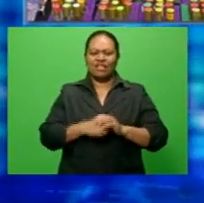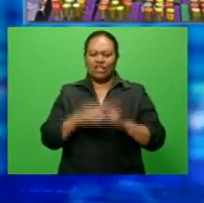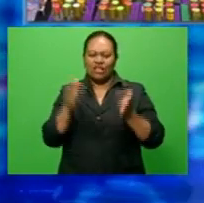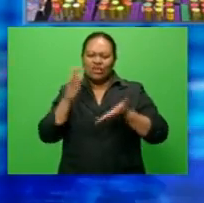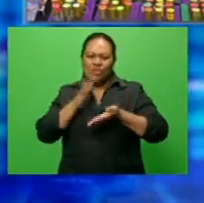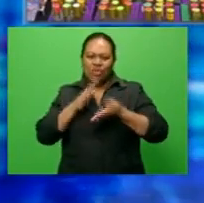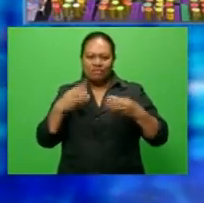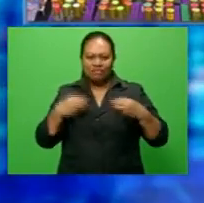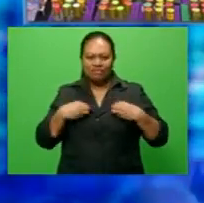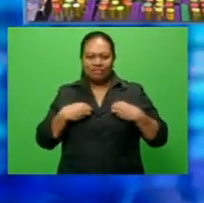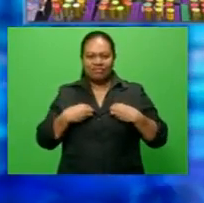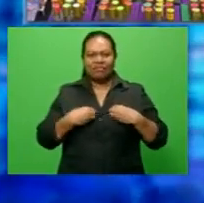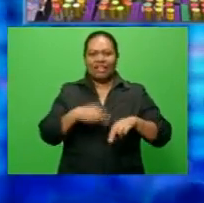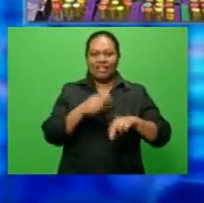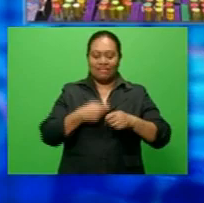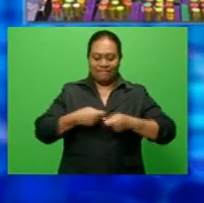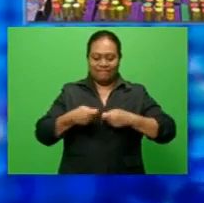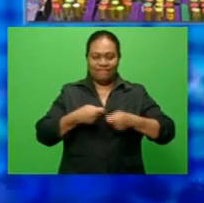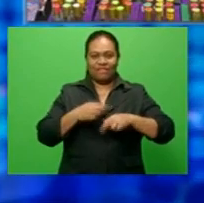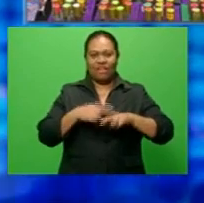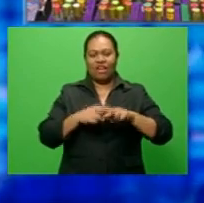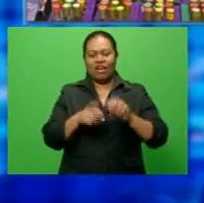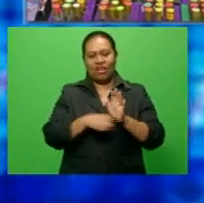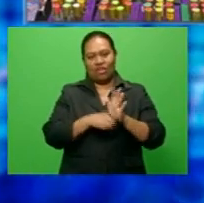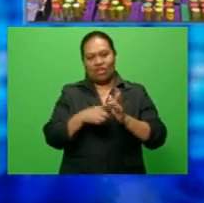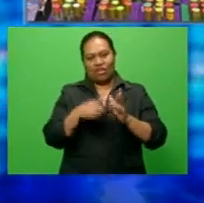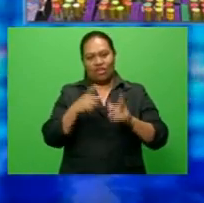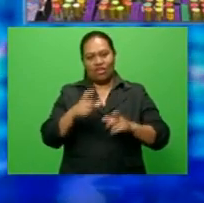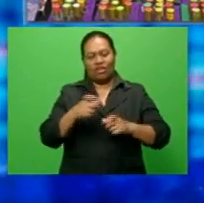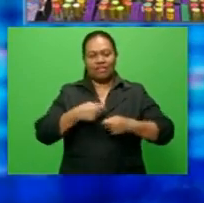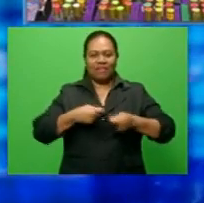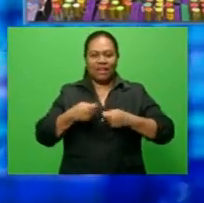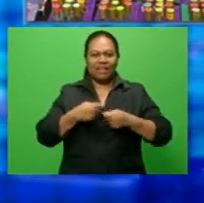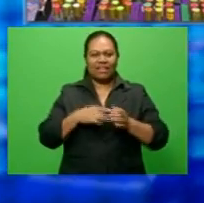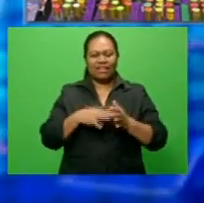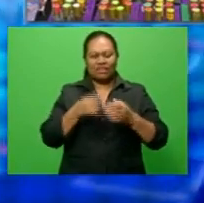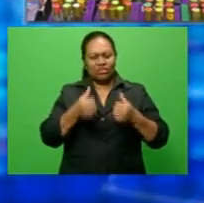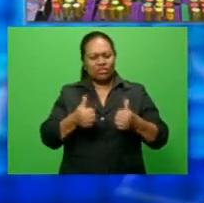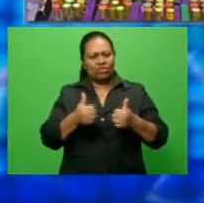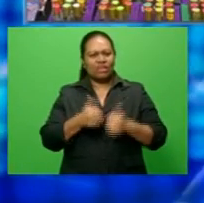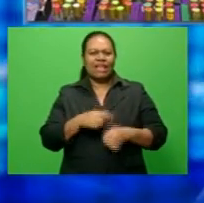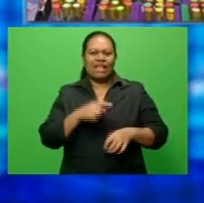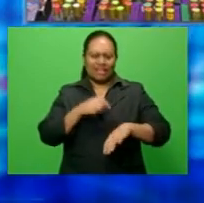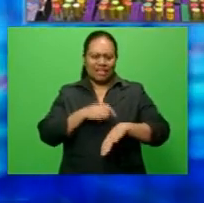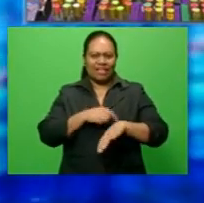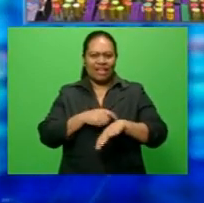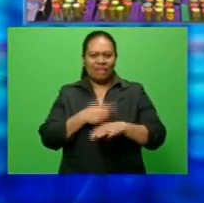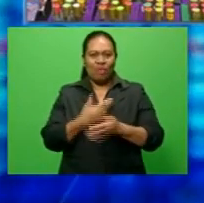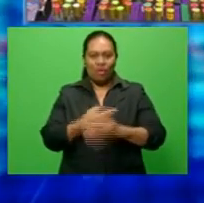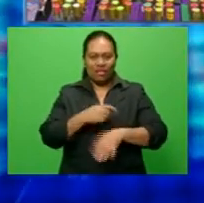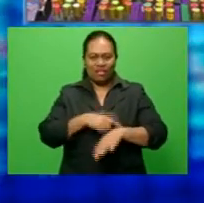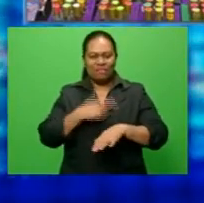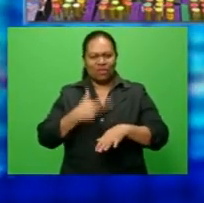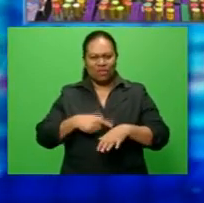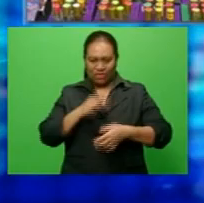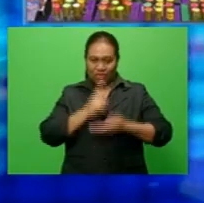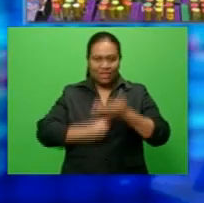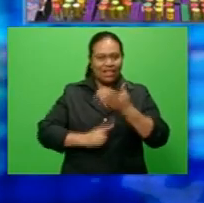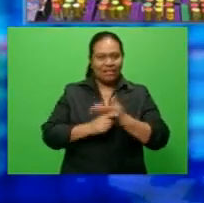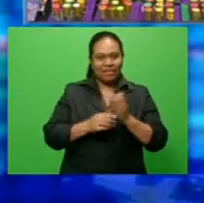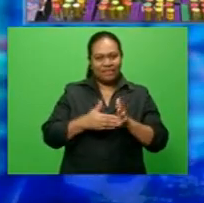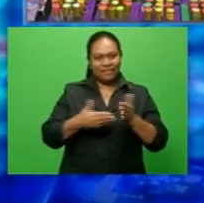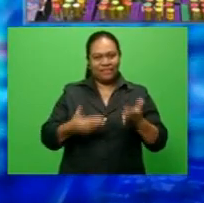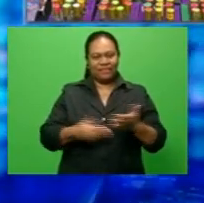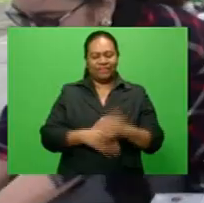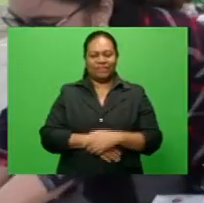owners at the Gold FM Rock Market who said the reduction is necessary and timely in these tough times. Venina Rakautonga has